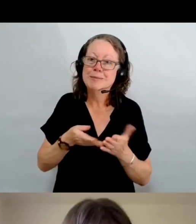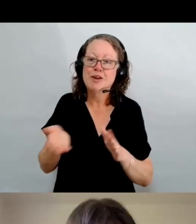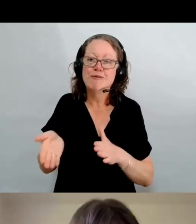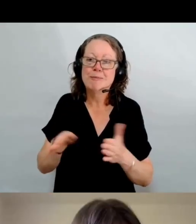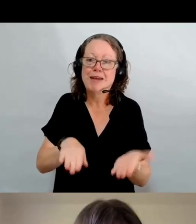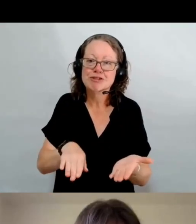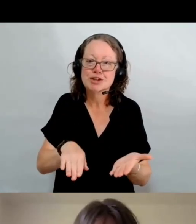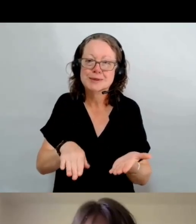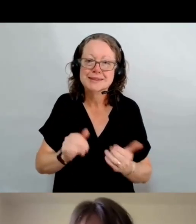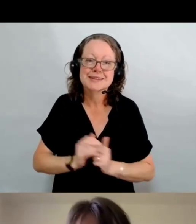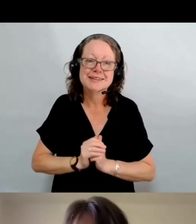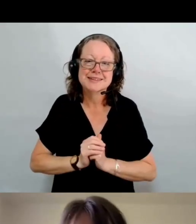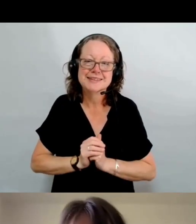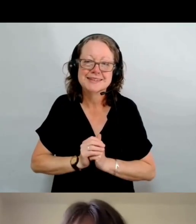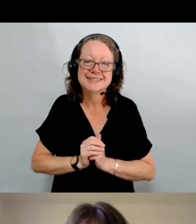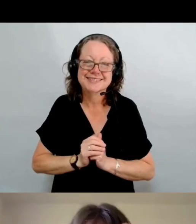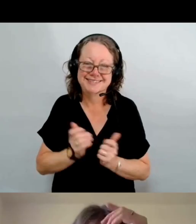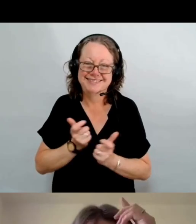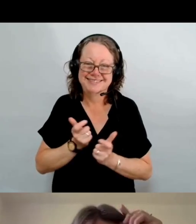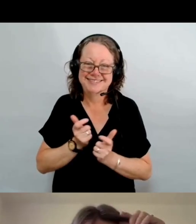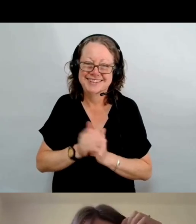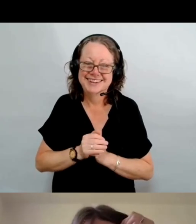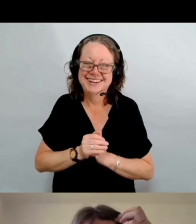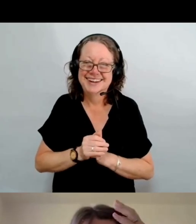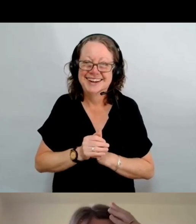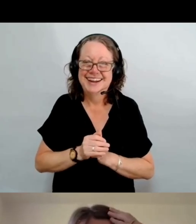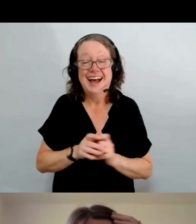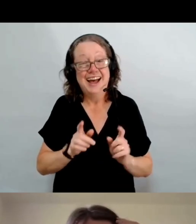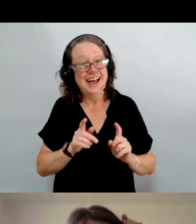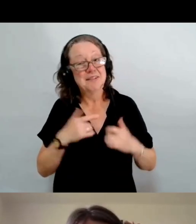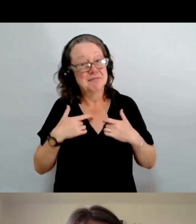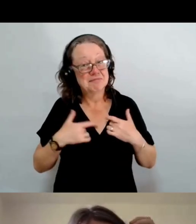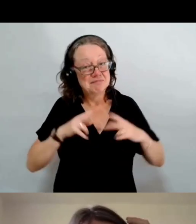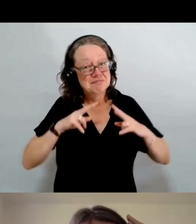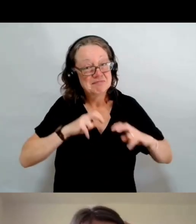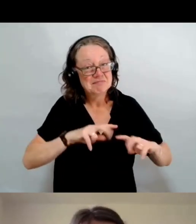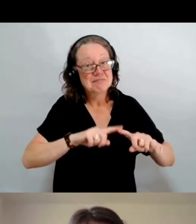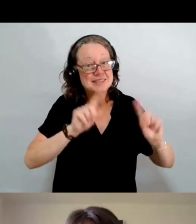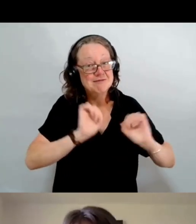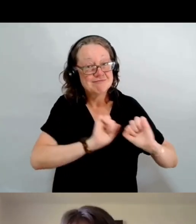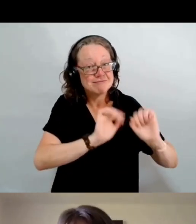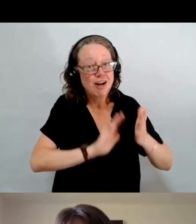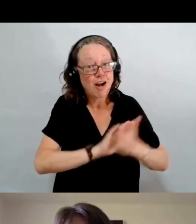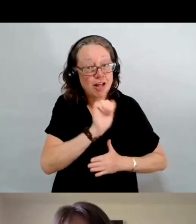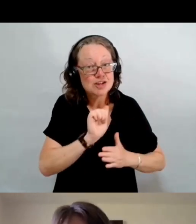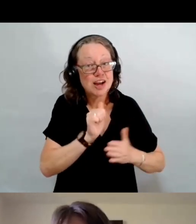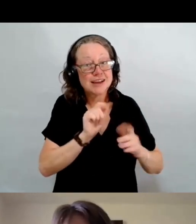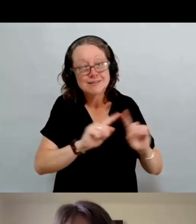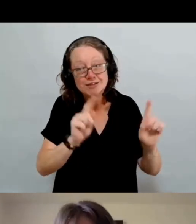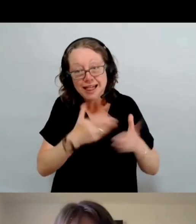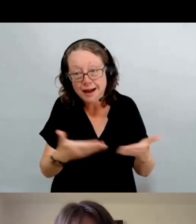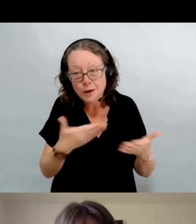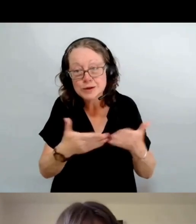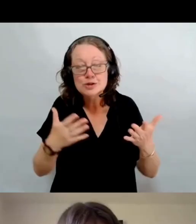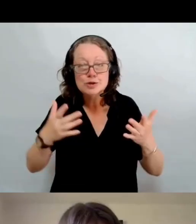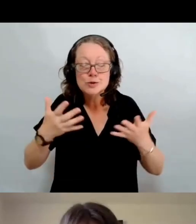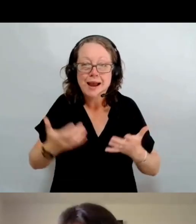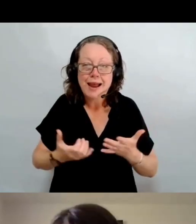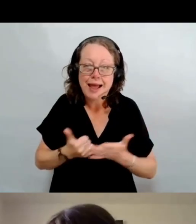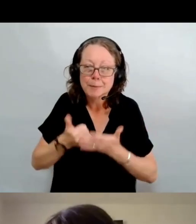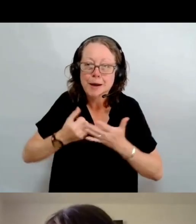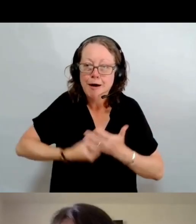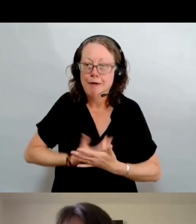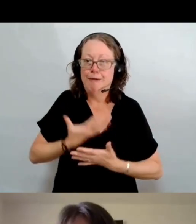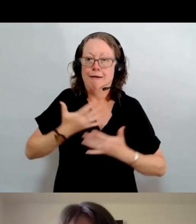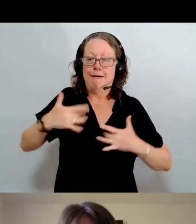and how you're looking at different culture and languages to really ignite inspiration.